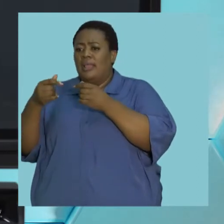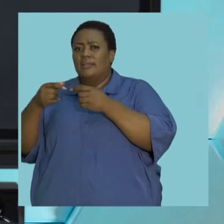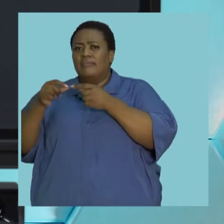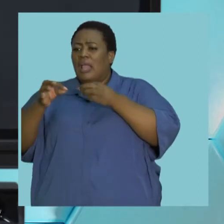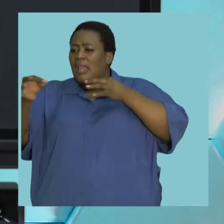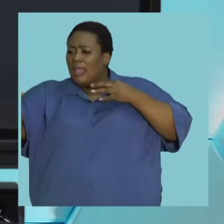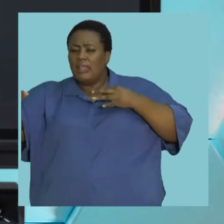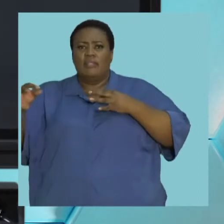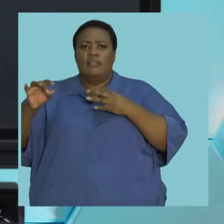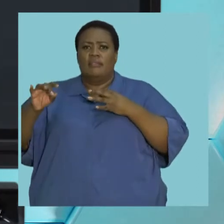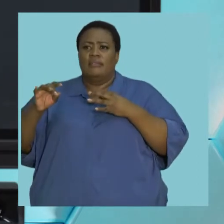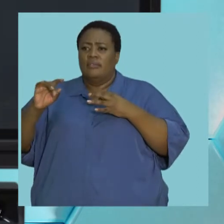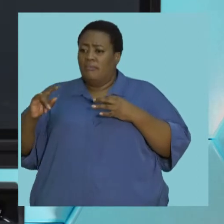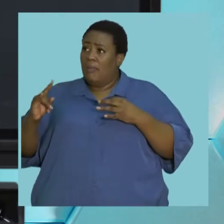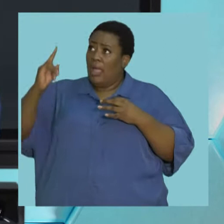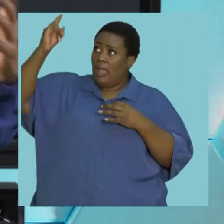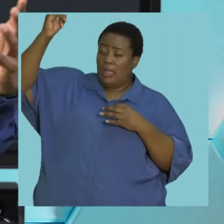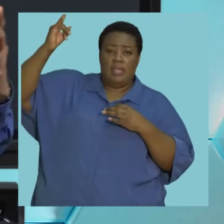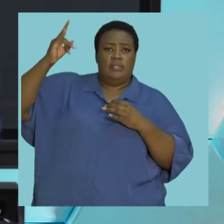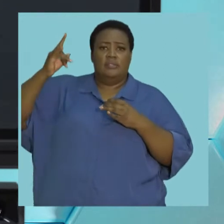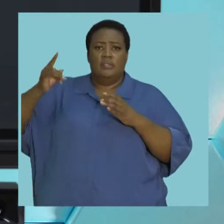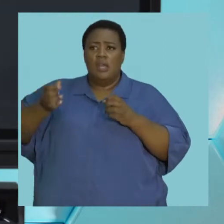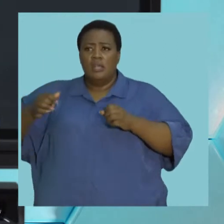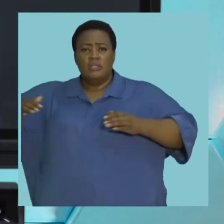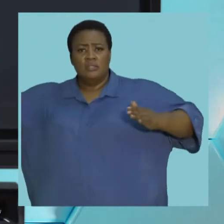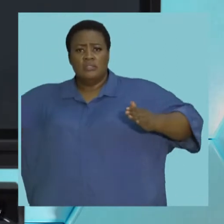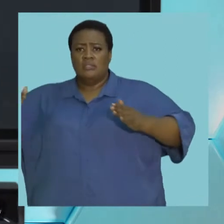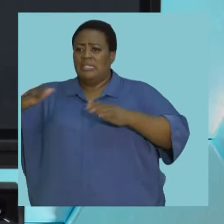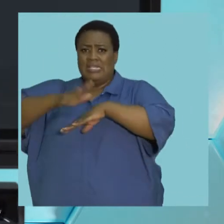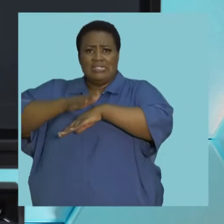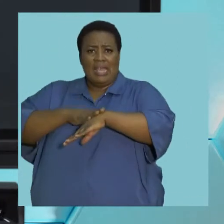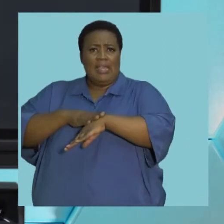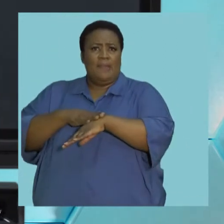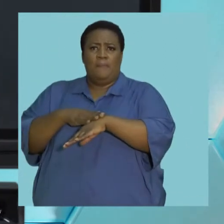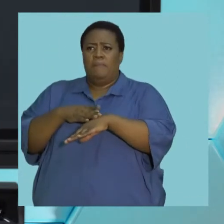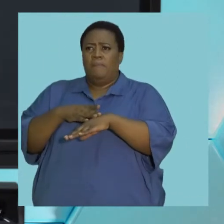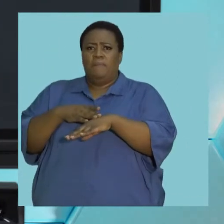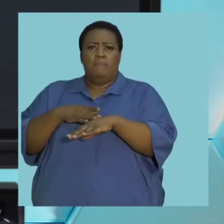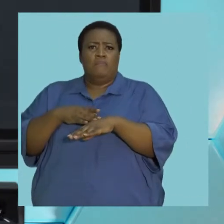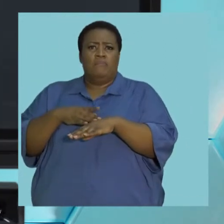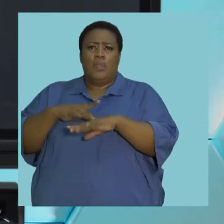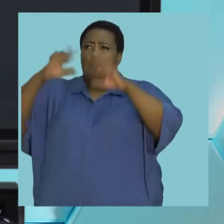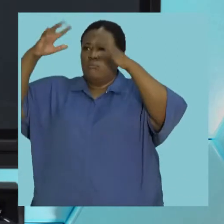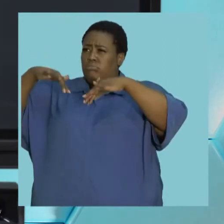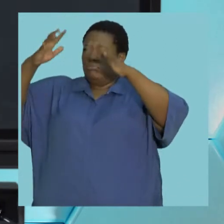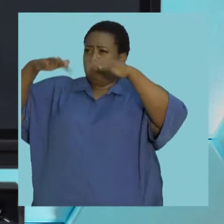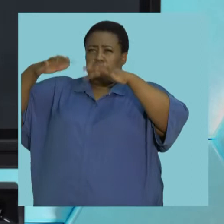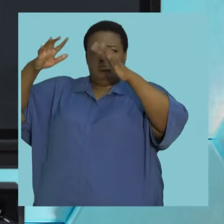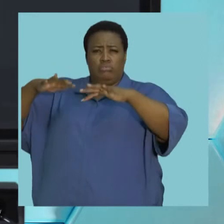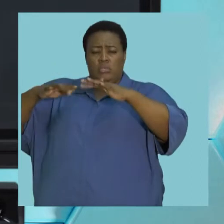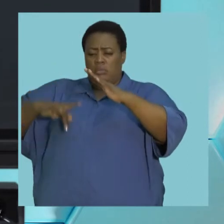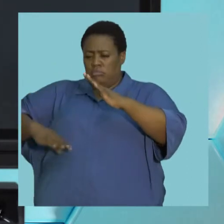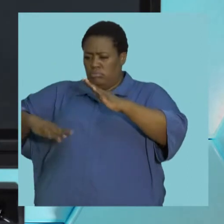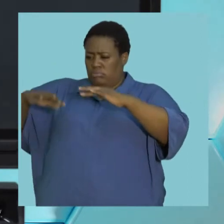size, the height, the width, the time it takes, the amount of rainfall, those are